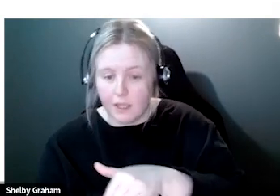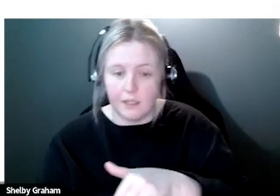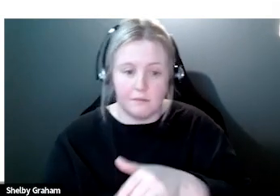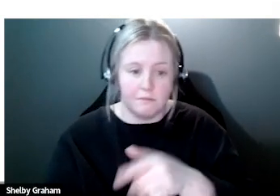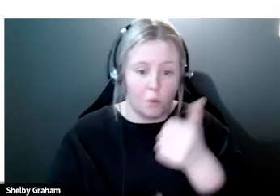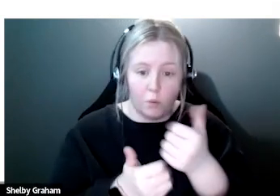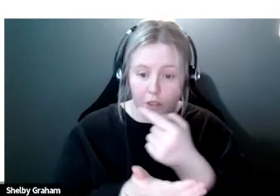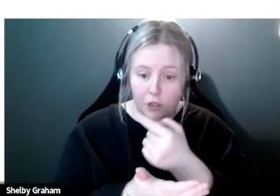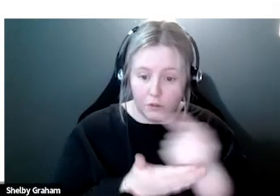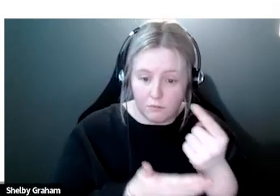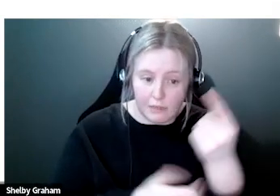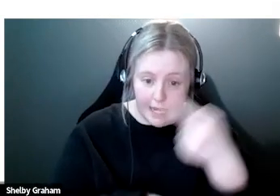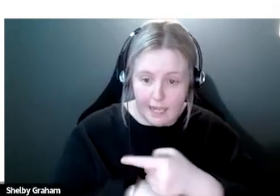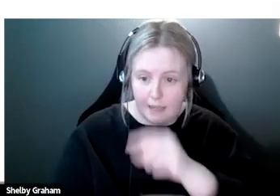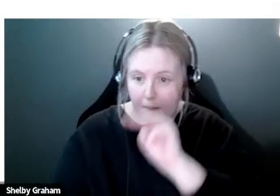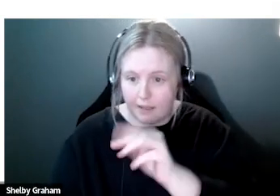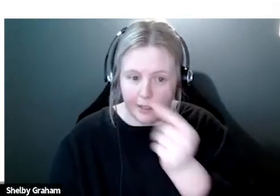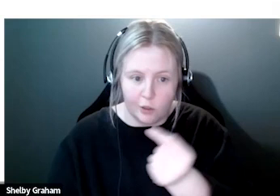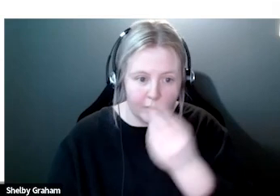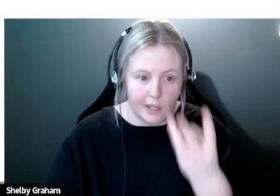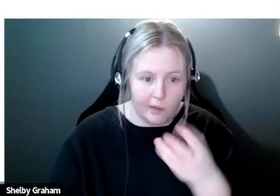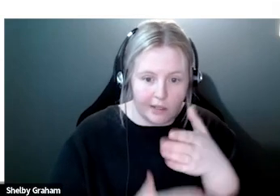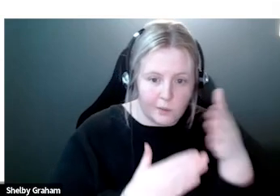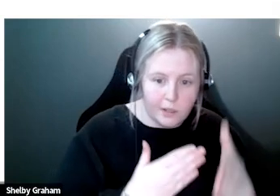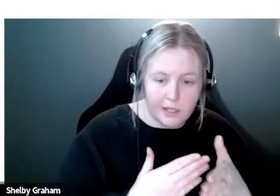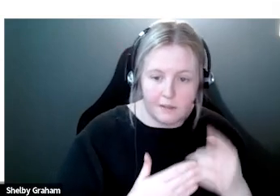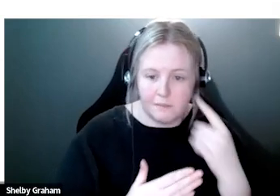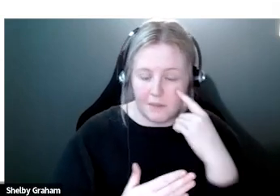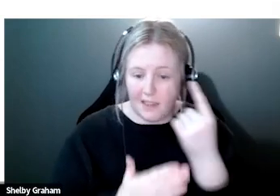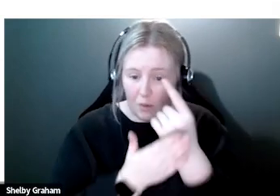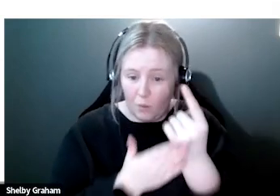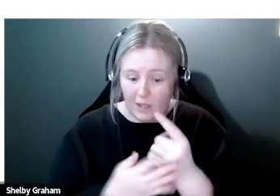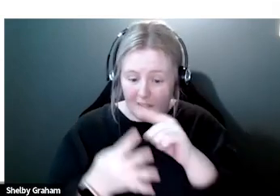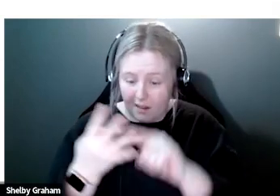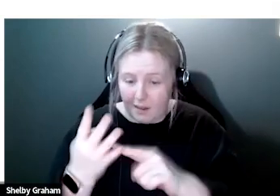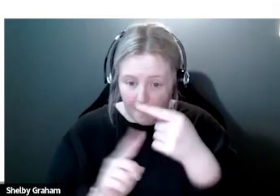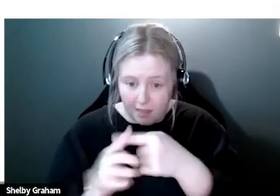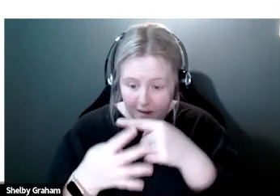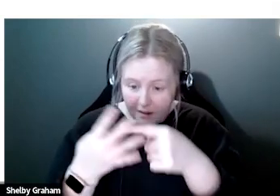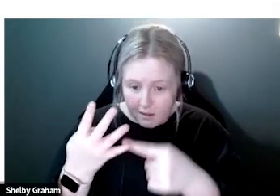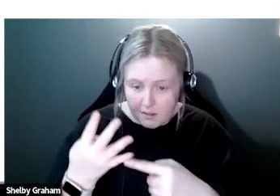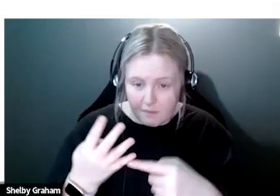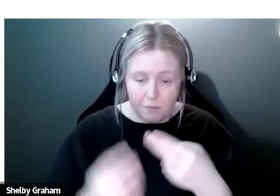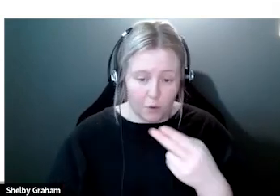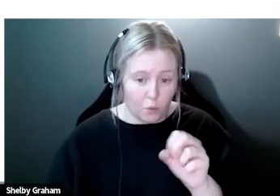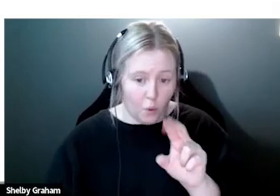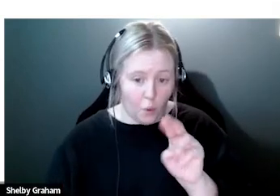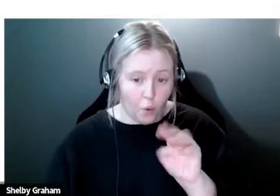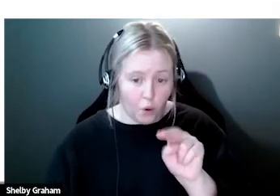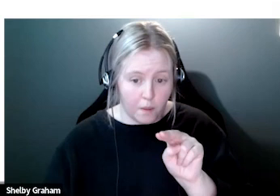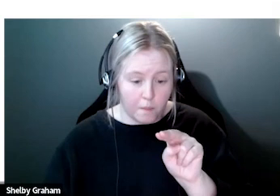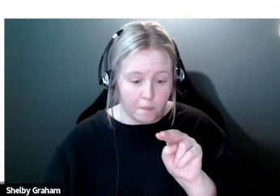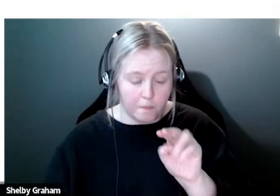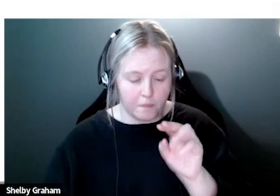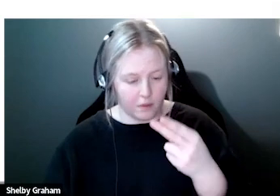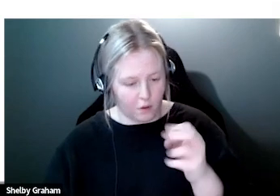of the month. Think about hormones and flow in terms of energy levels. Think about